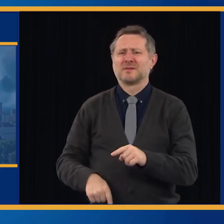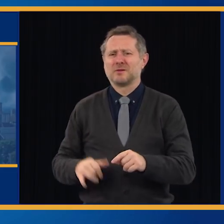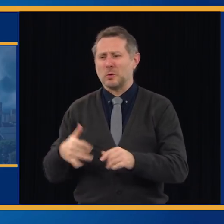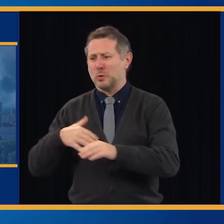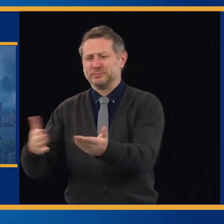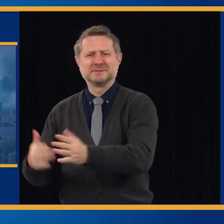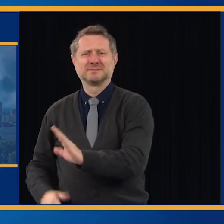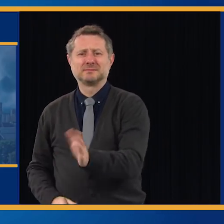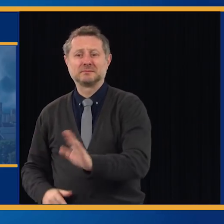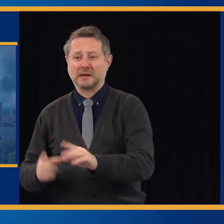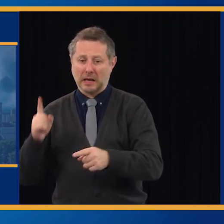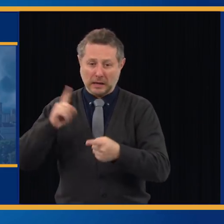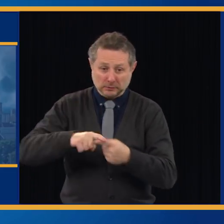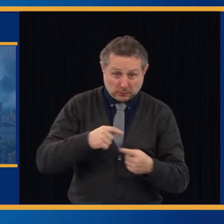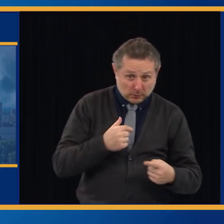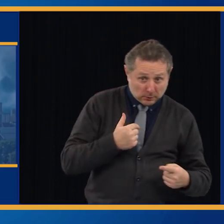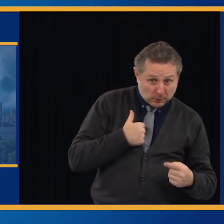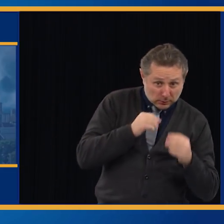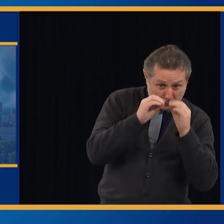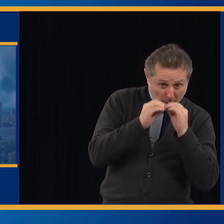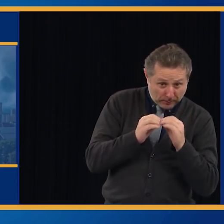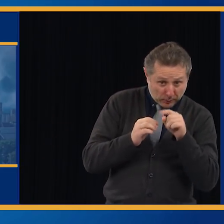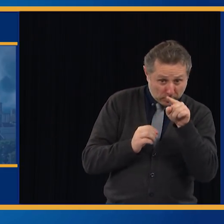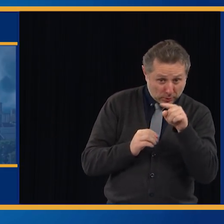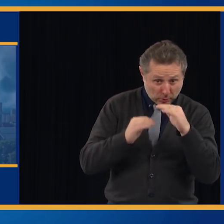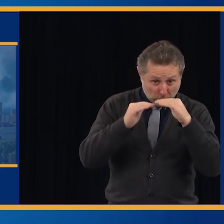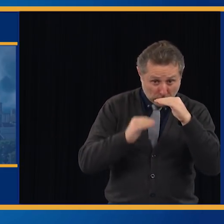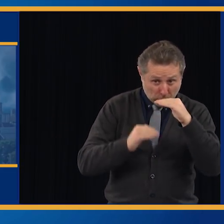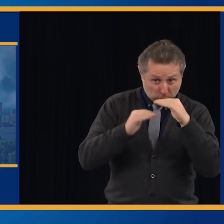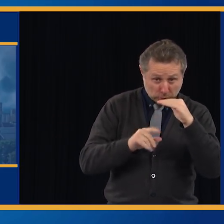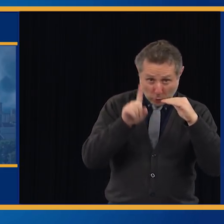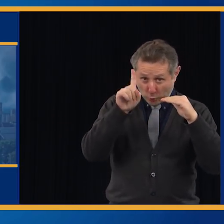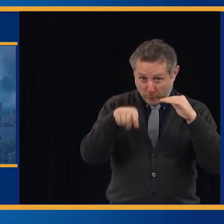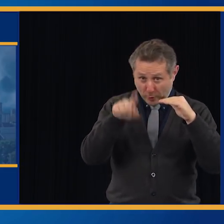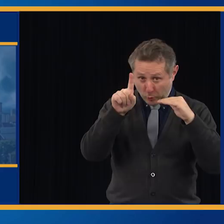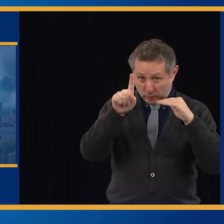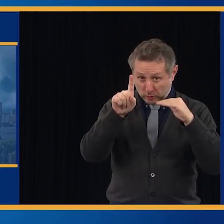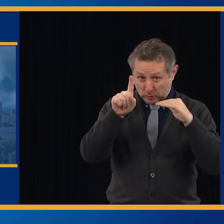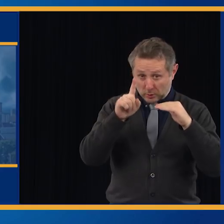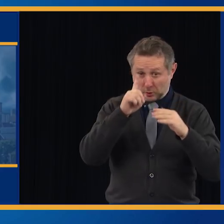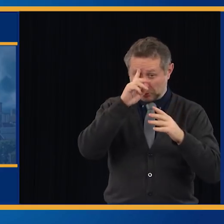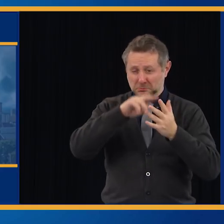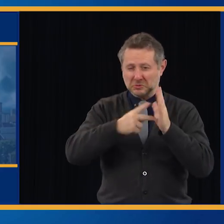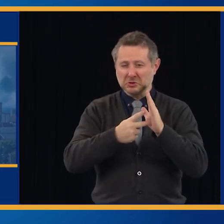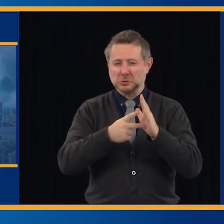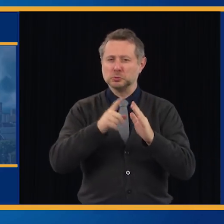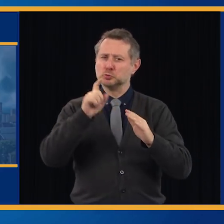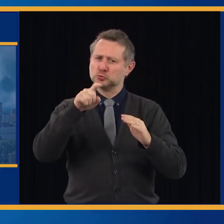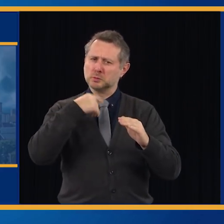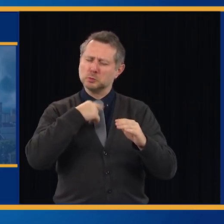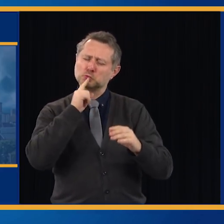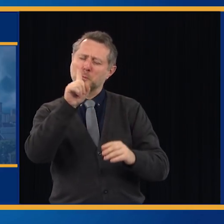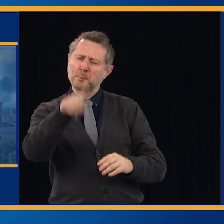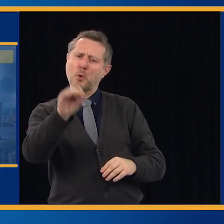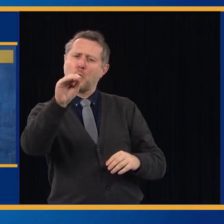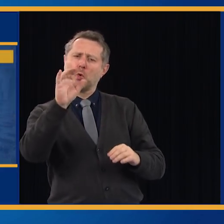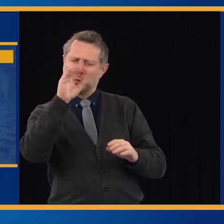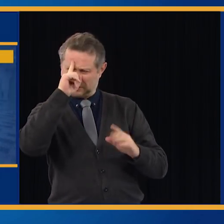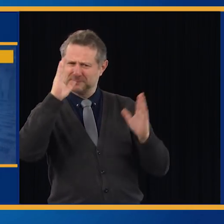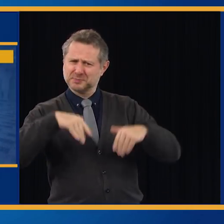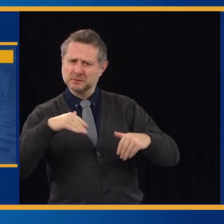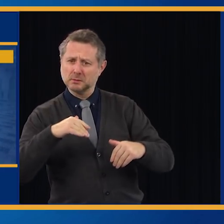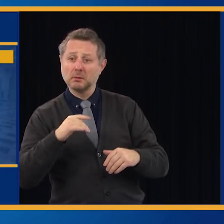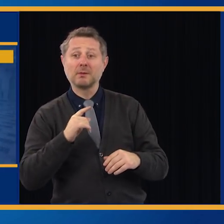below 1.1, really below 1. But if it hits 1.1, that means you're in